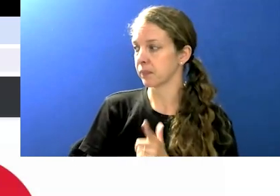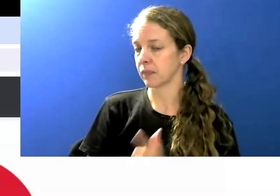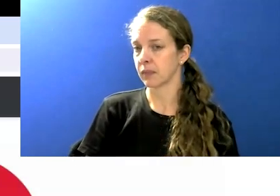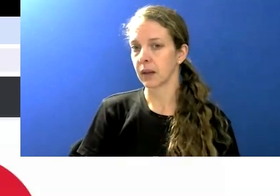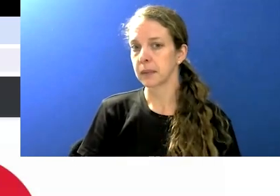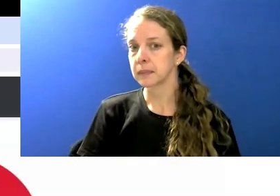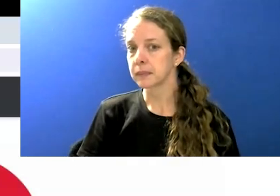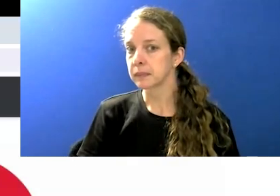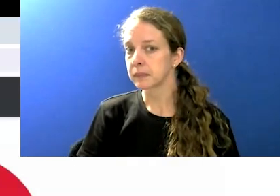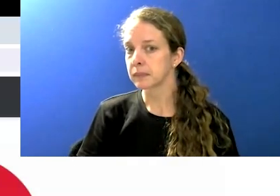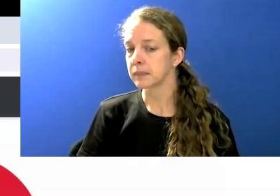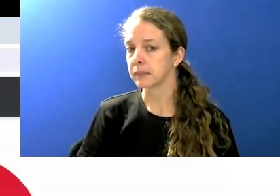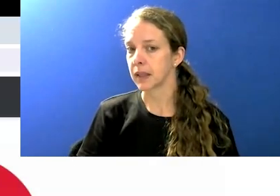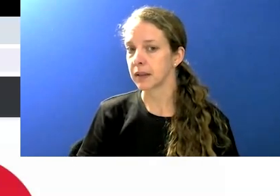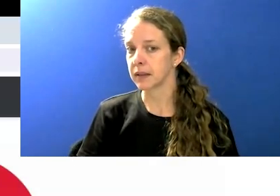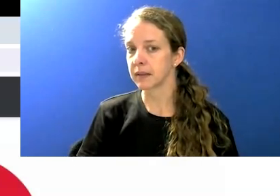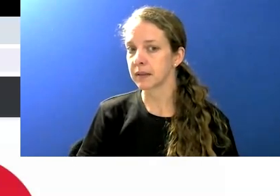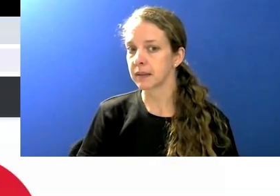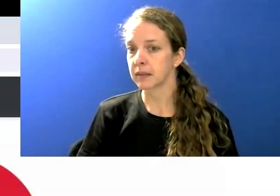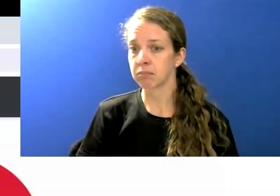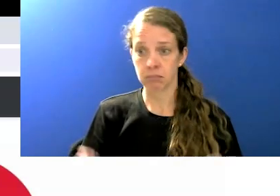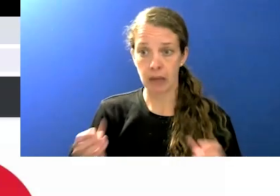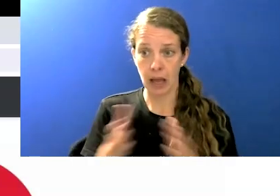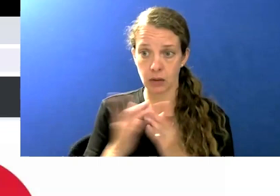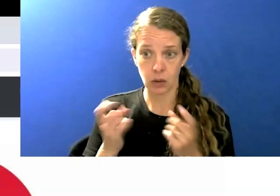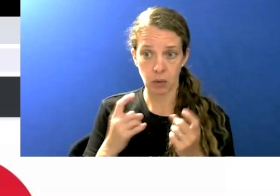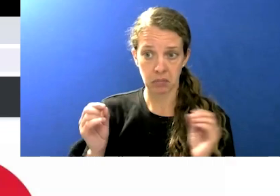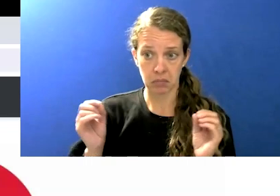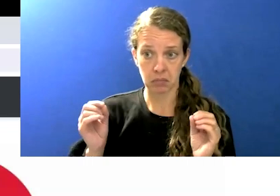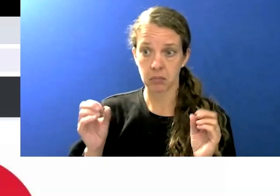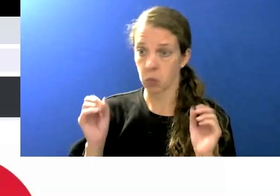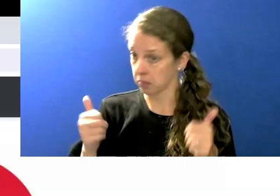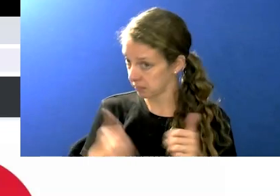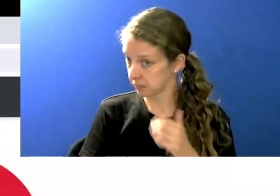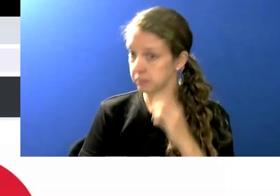Keep monitoring that. Oh, okay. Nobody's asked questions? No? Okay. Oh, okay, awesome.